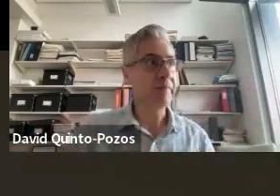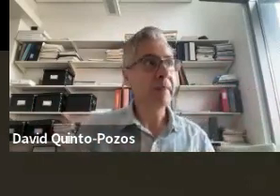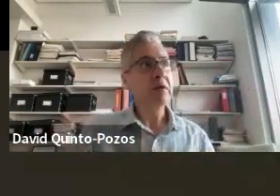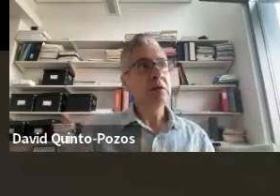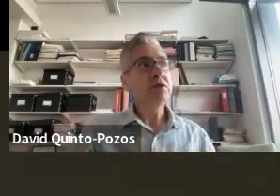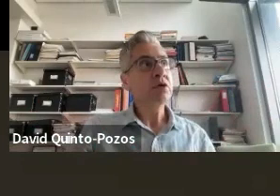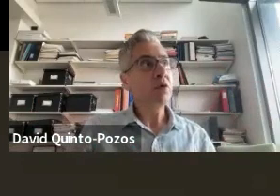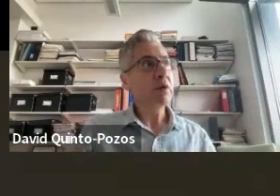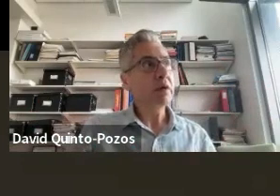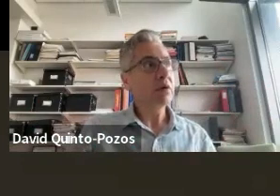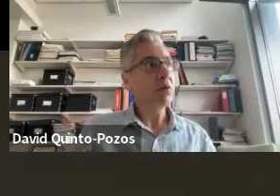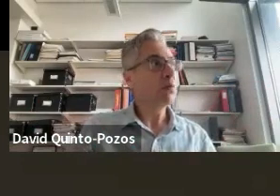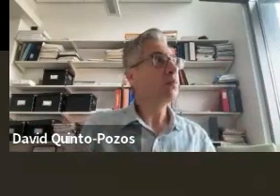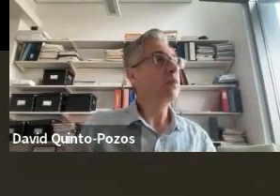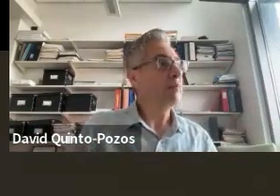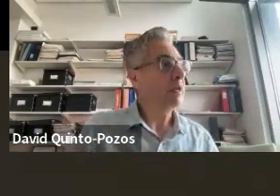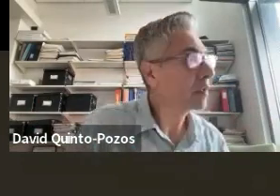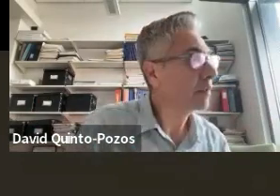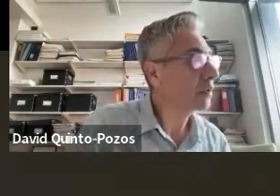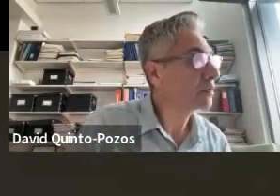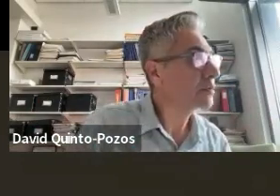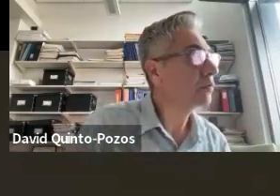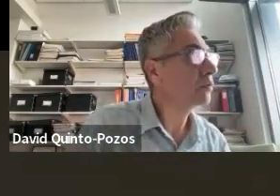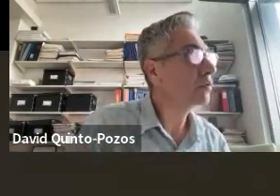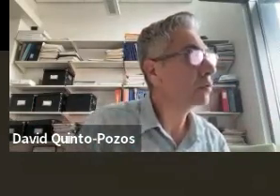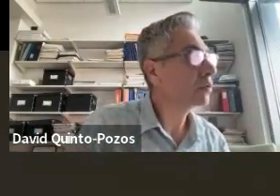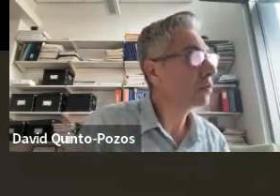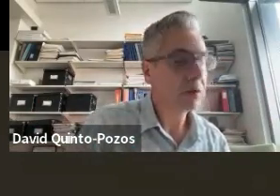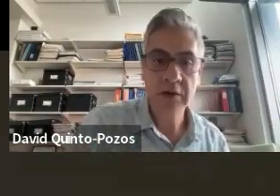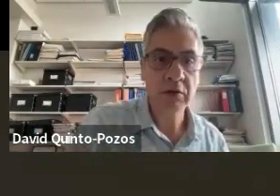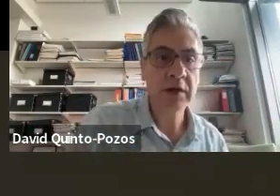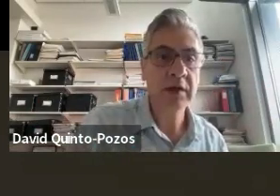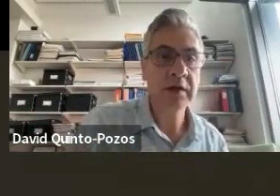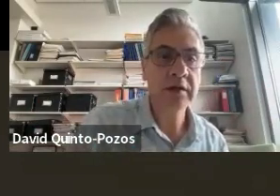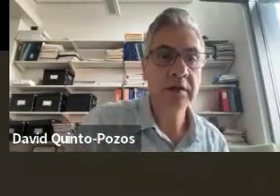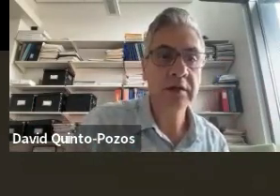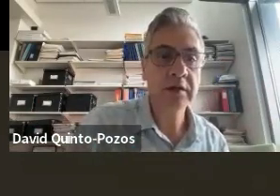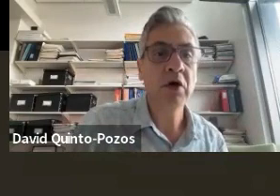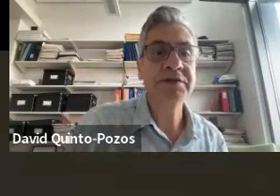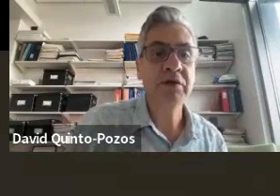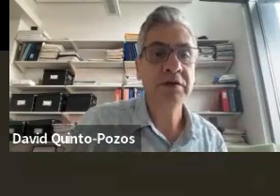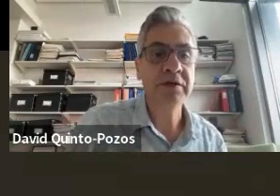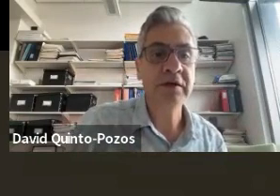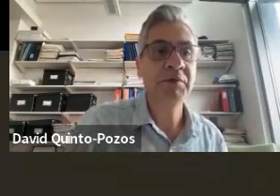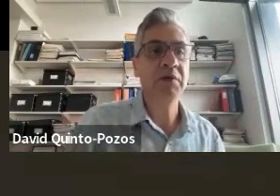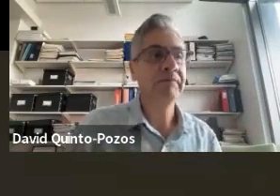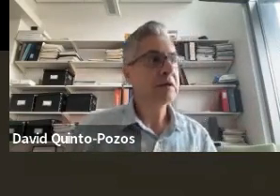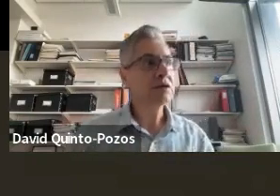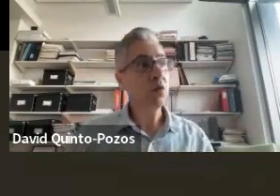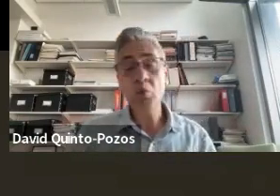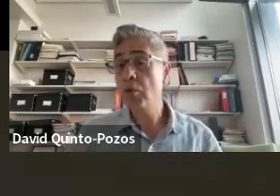two. So let me go to, how do I? Oh, it's going to there